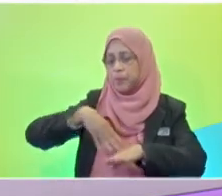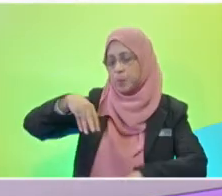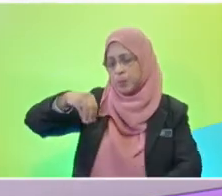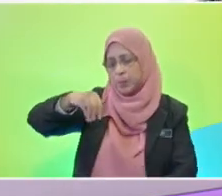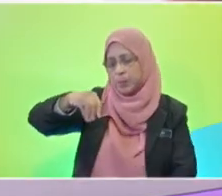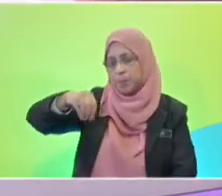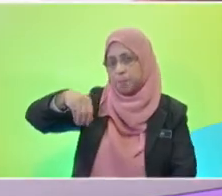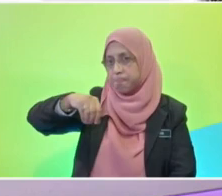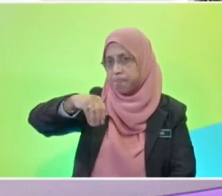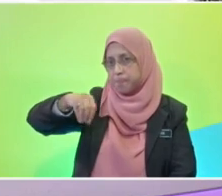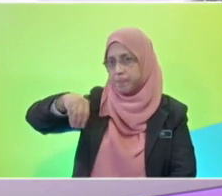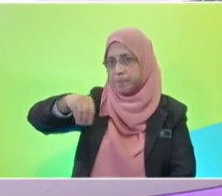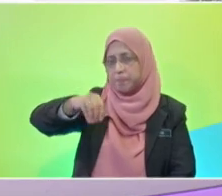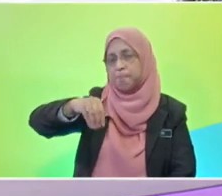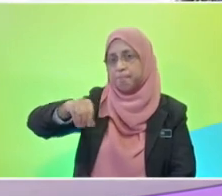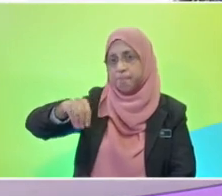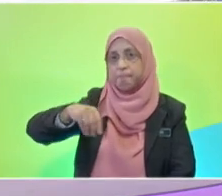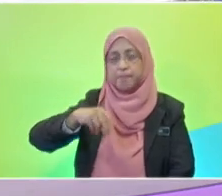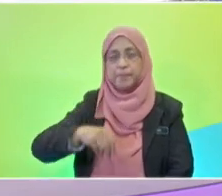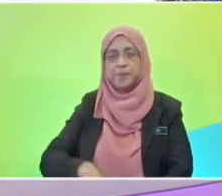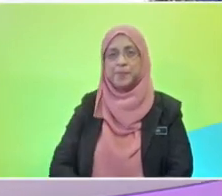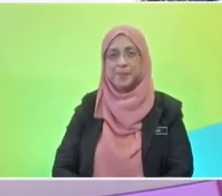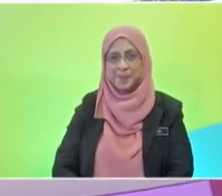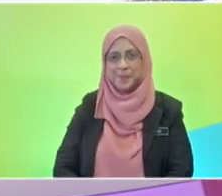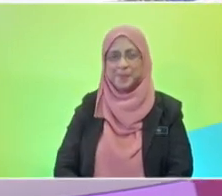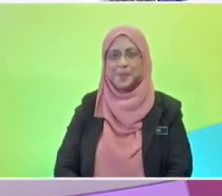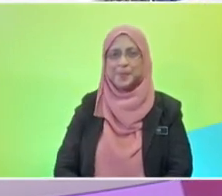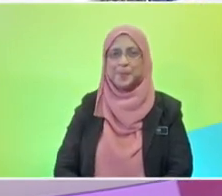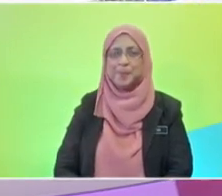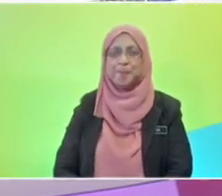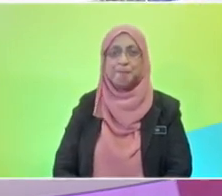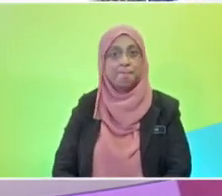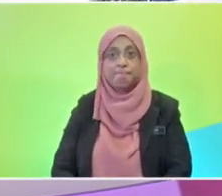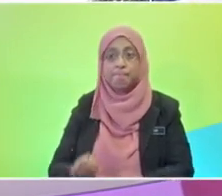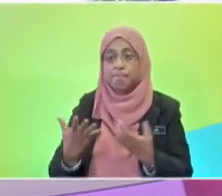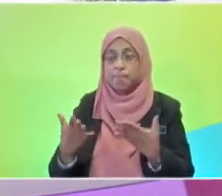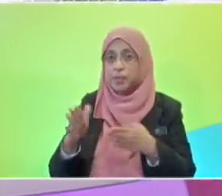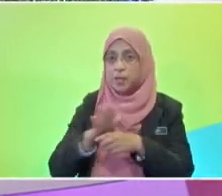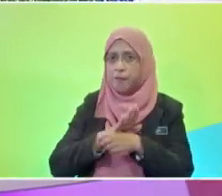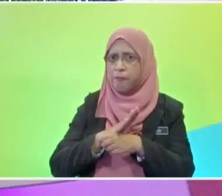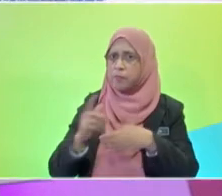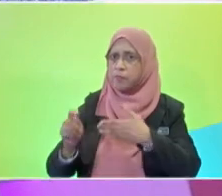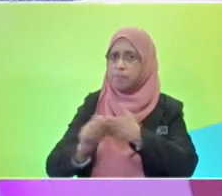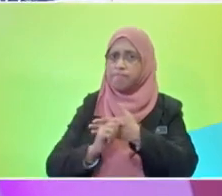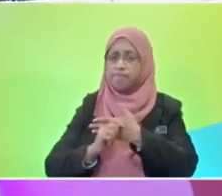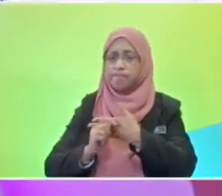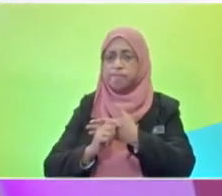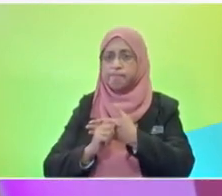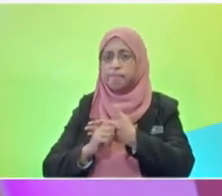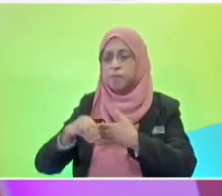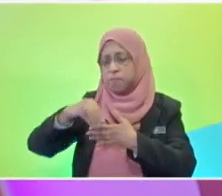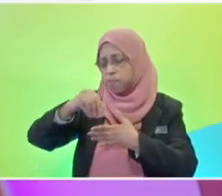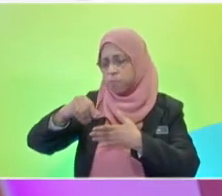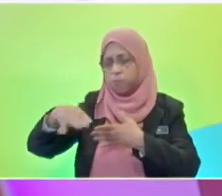Okay. Then we can spread it out? Yes, spread the color. Okay, is it enough or should we add more? You have to cover it like cover this. Cover it like this, yes.